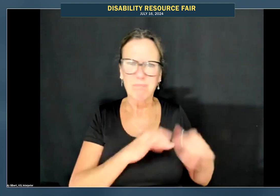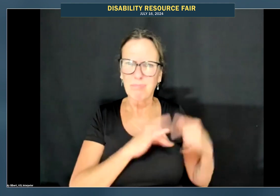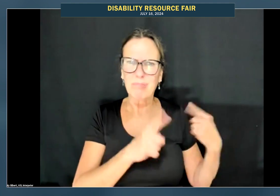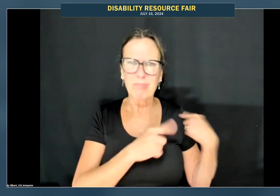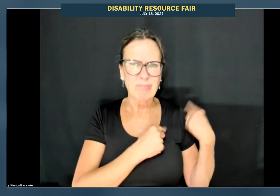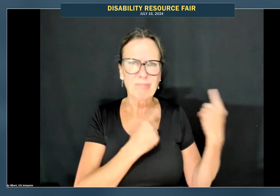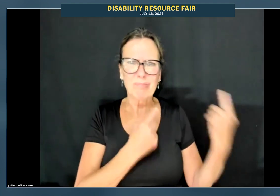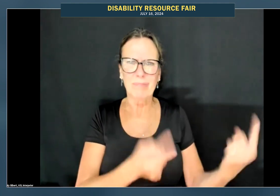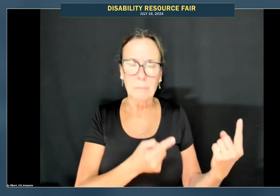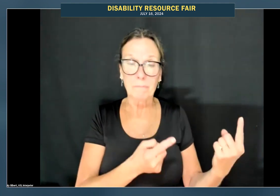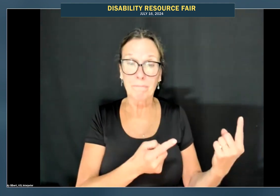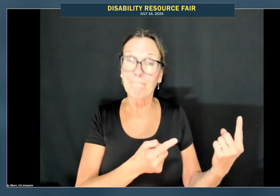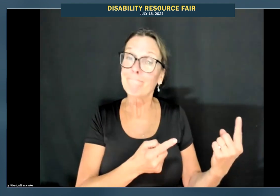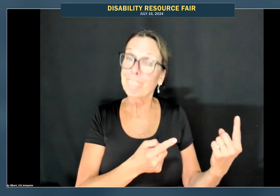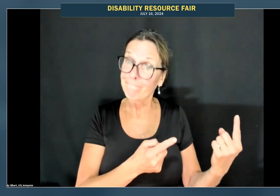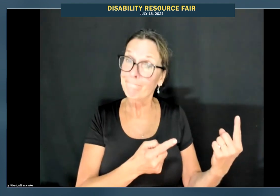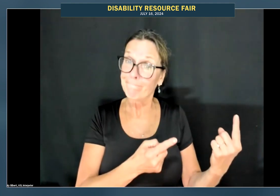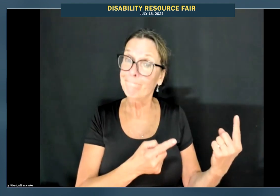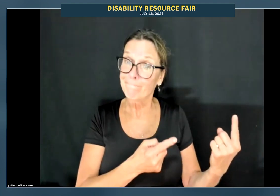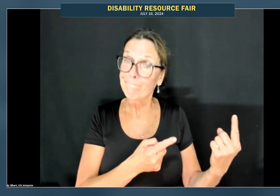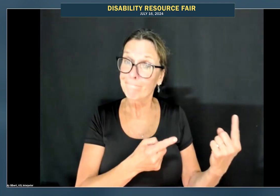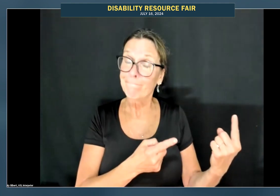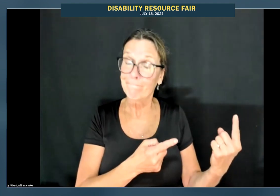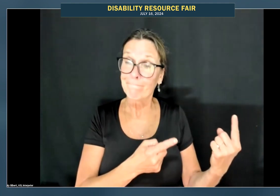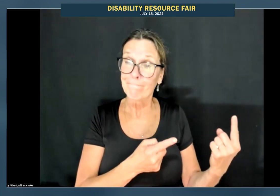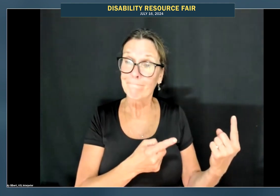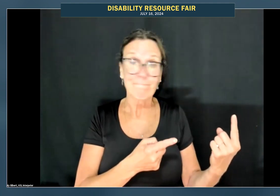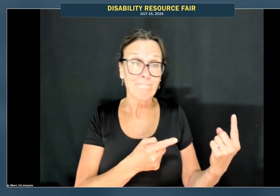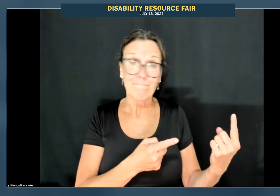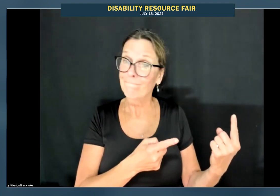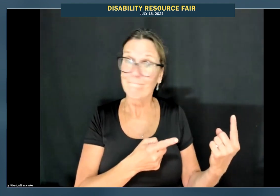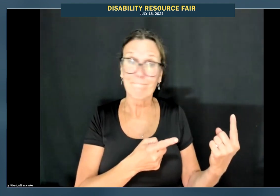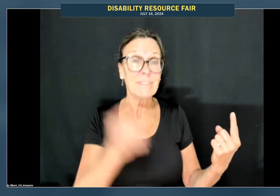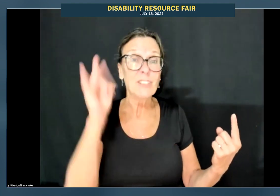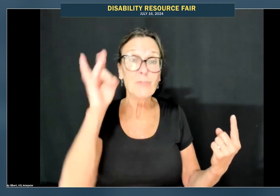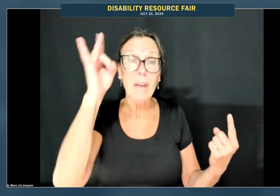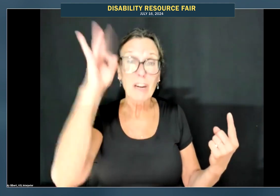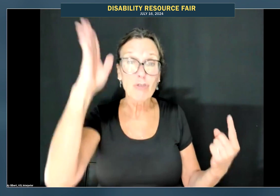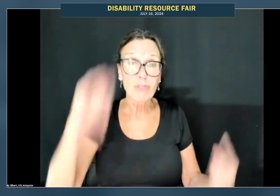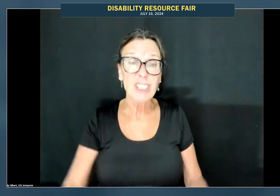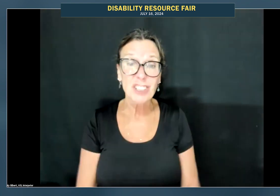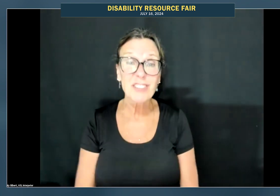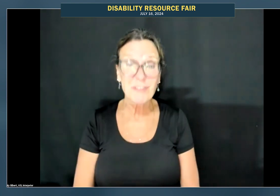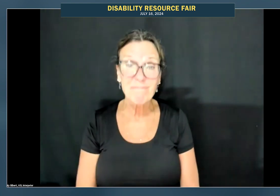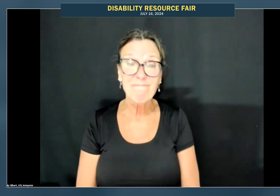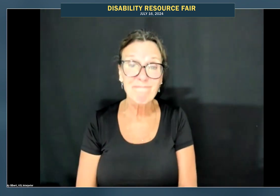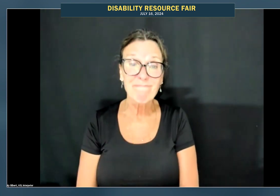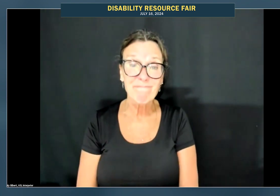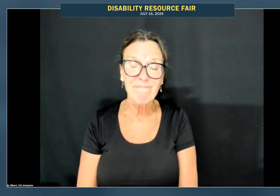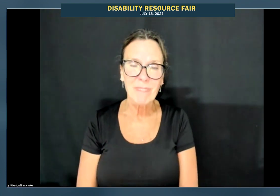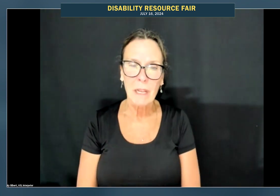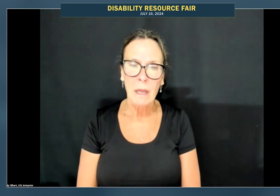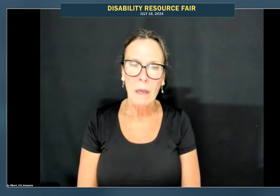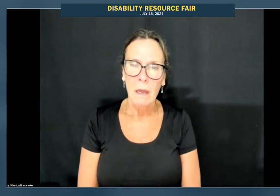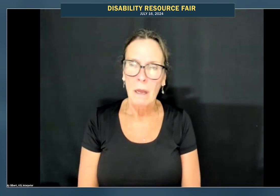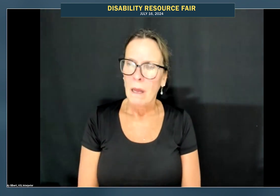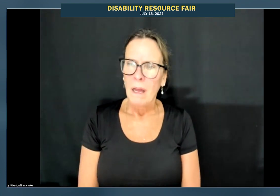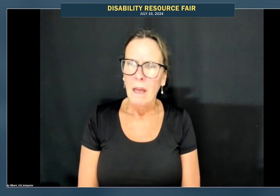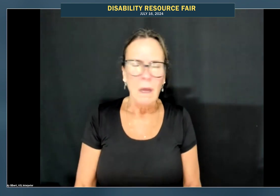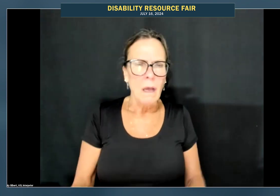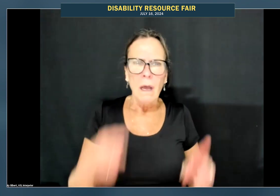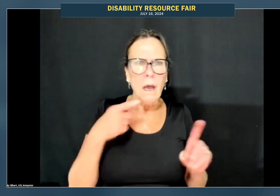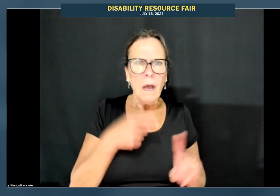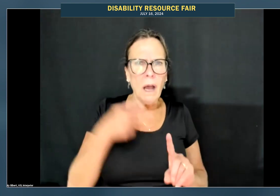I would say as a citizen no longer on the council, has been egregious. It's not only a matter of